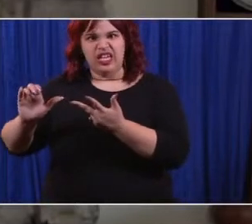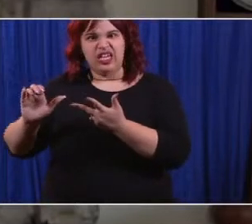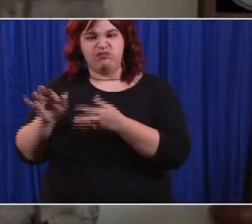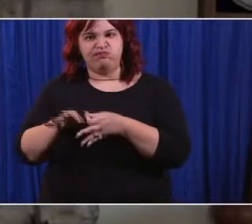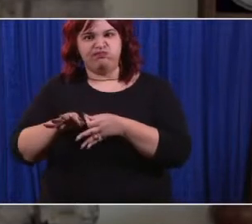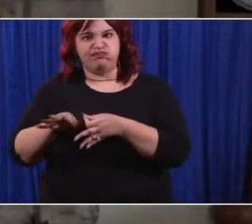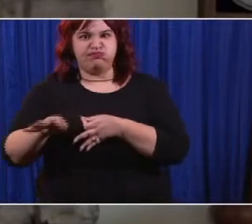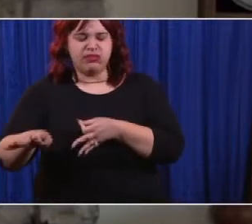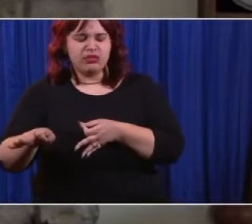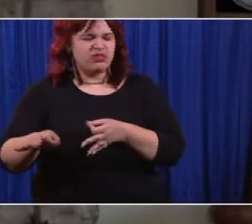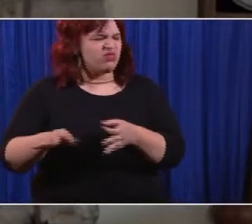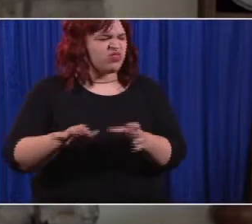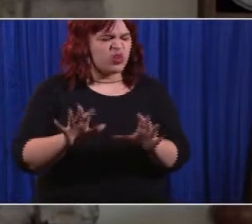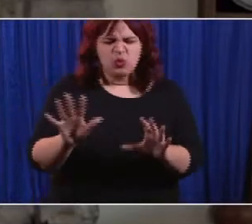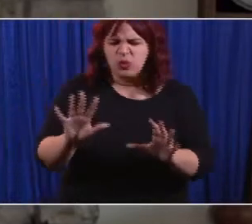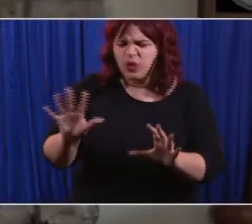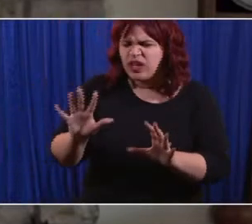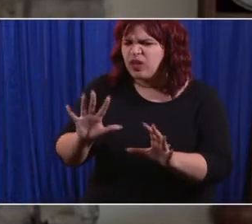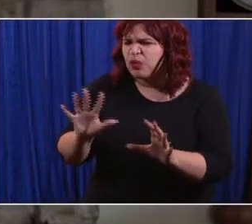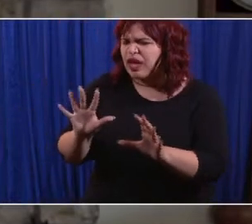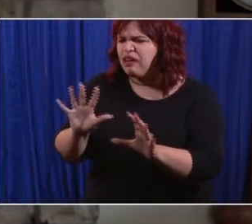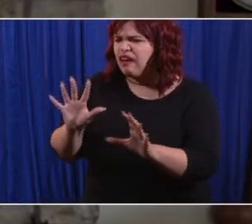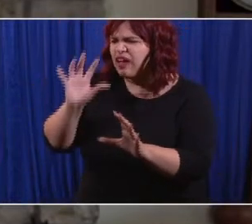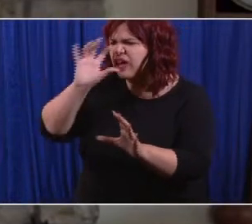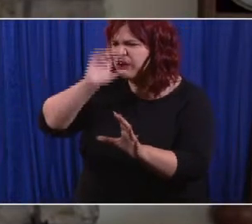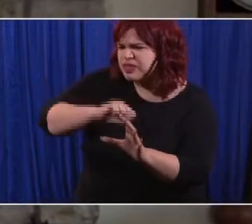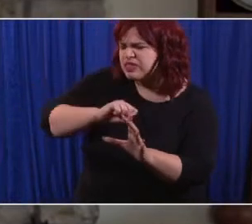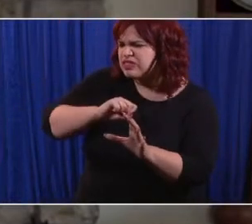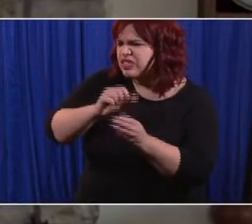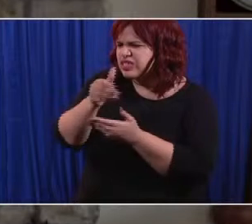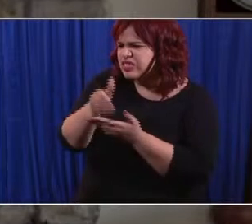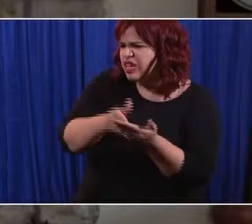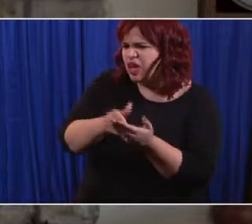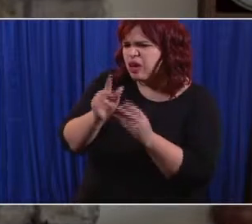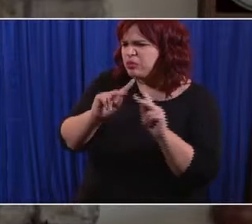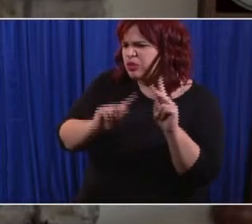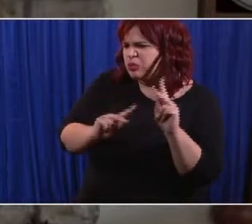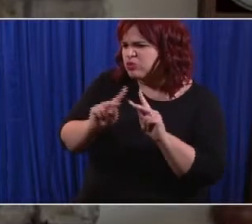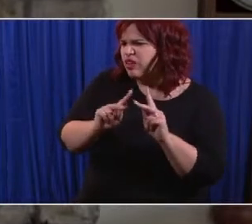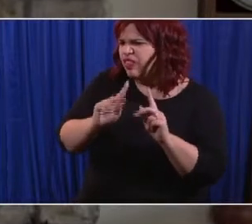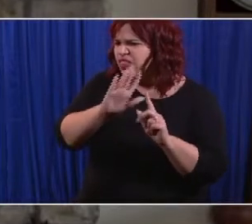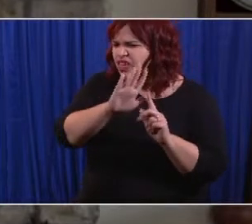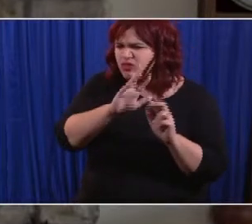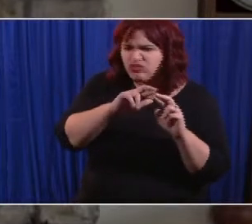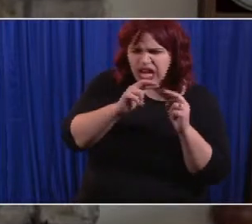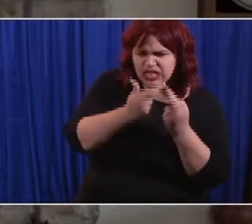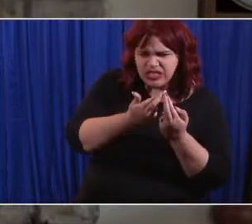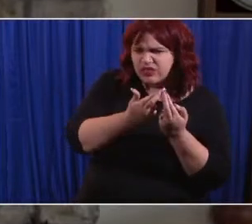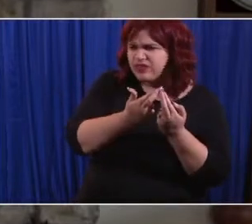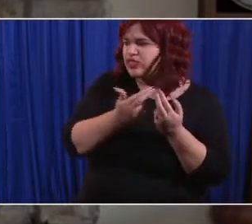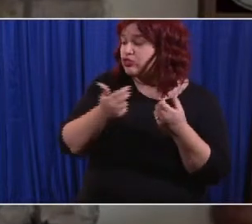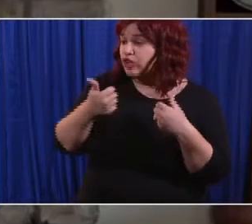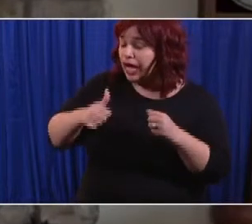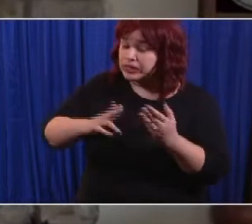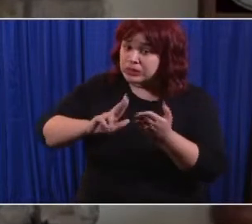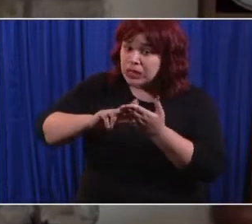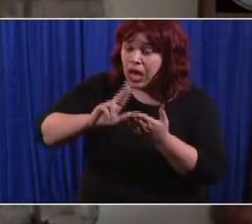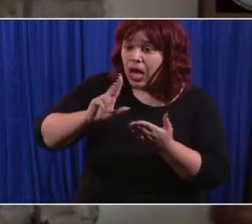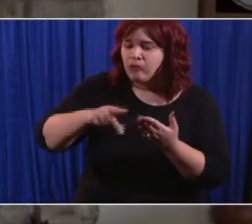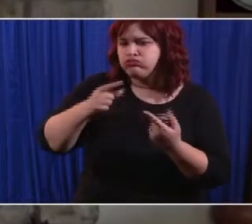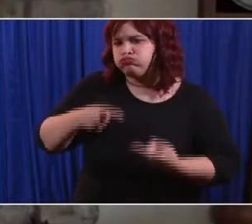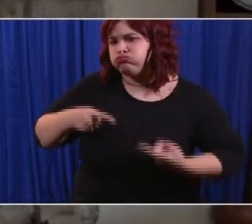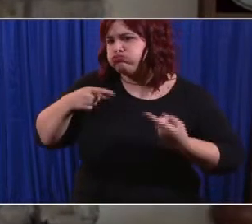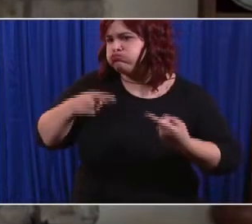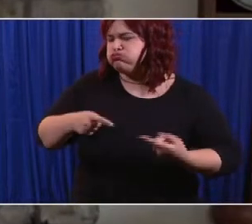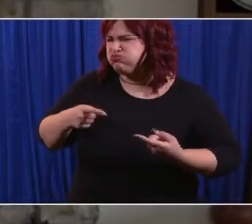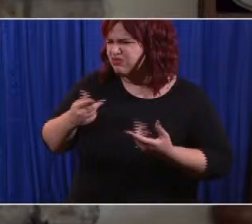some people are not able to get their relatives set up for the vaccination. But give me the second part, because I'm not sure I heard it